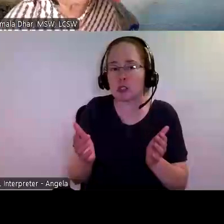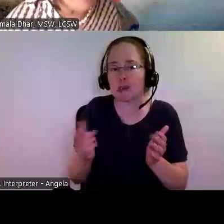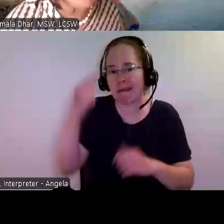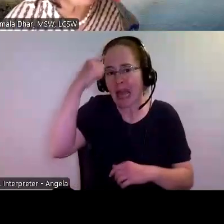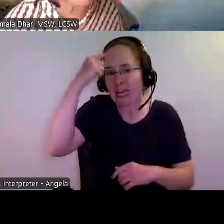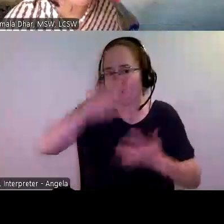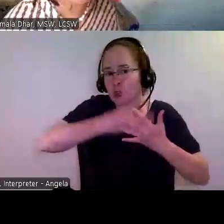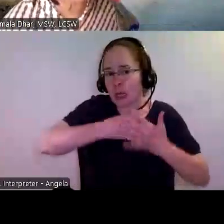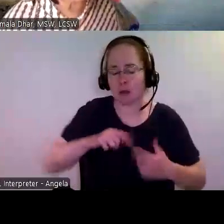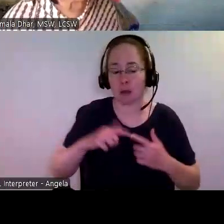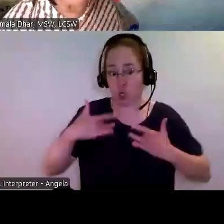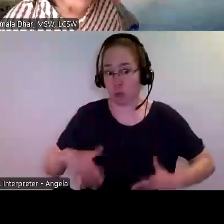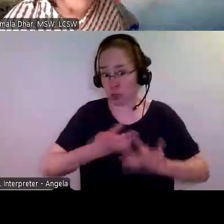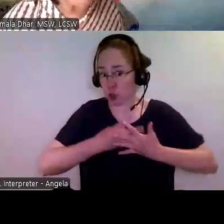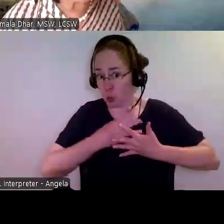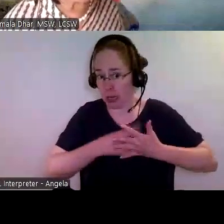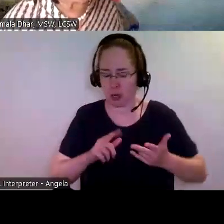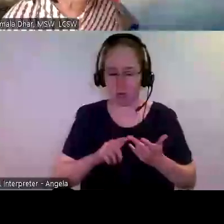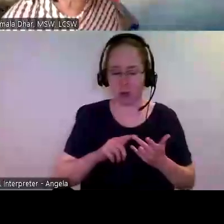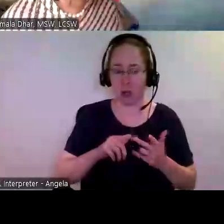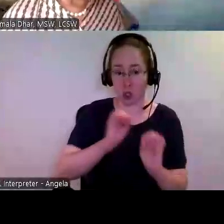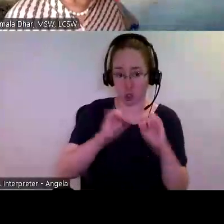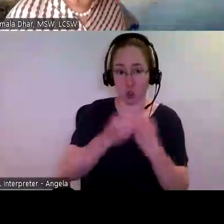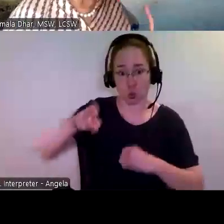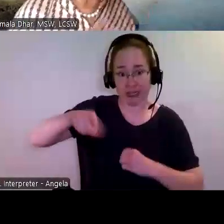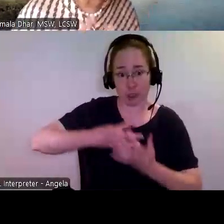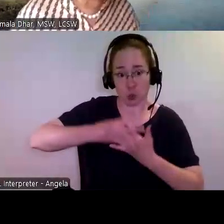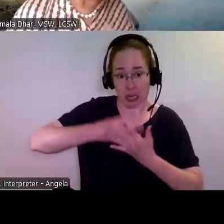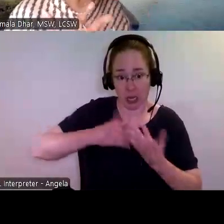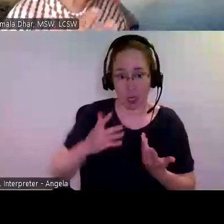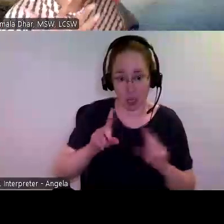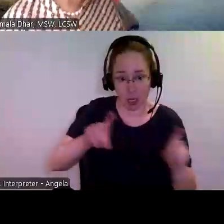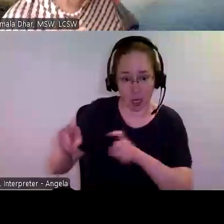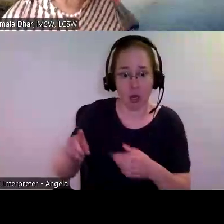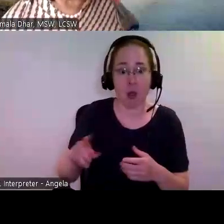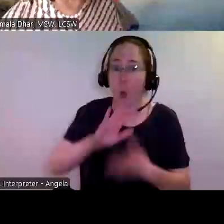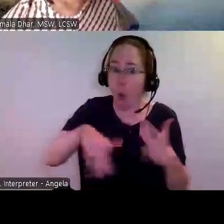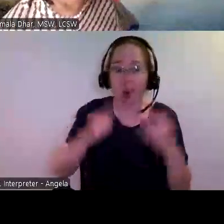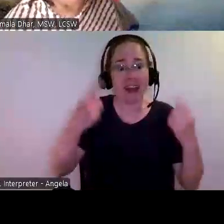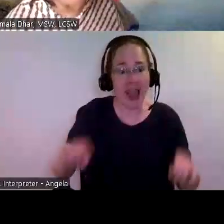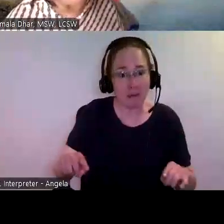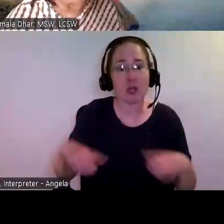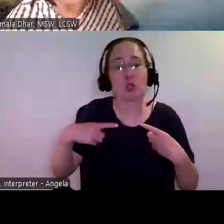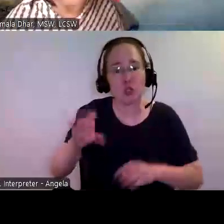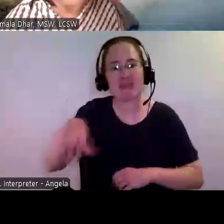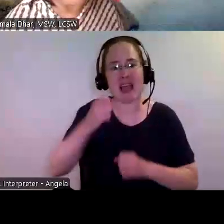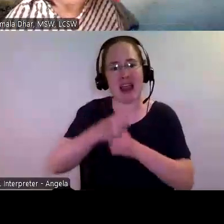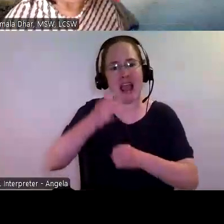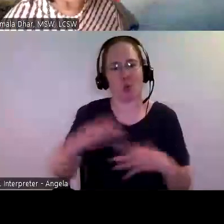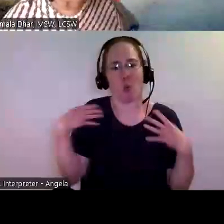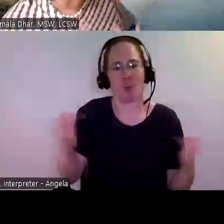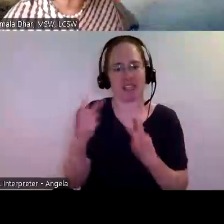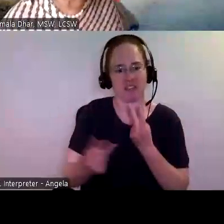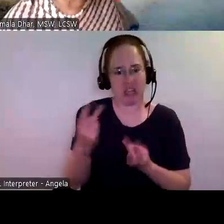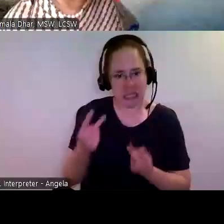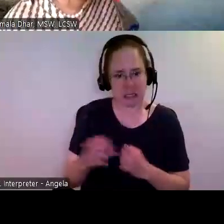screening, depression screening, social needs screening, all to happen during the annual wellness visit.